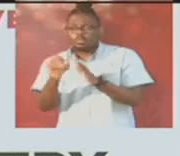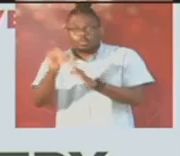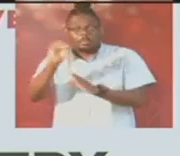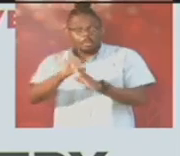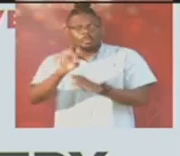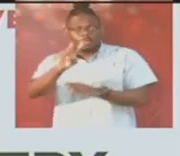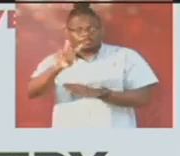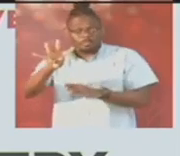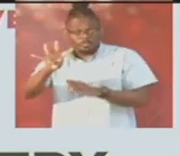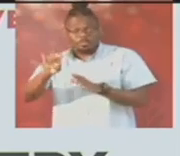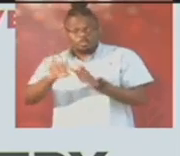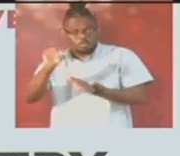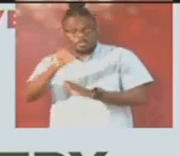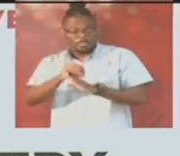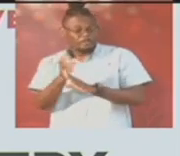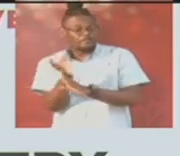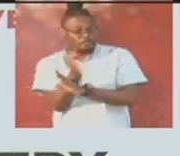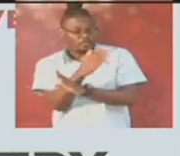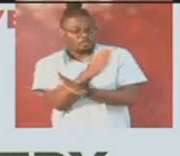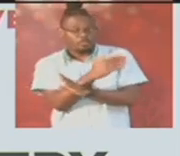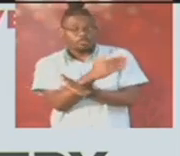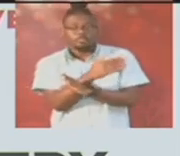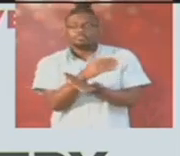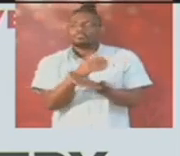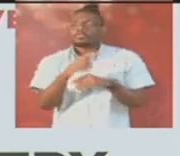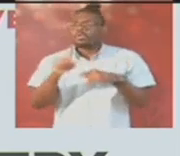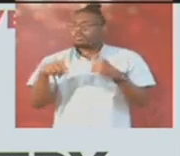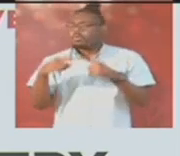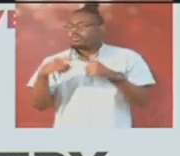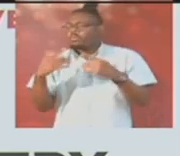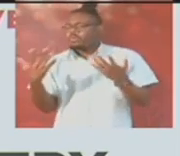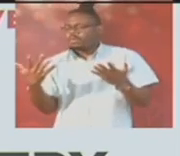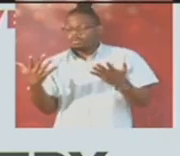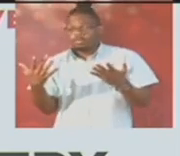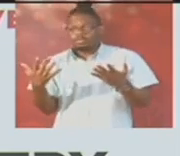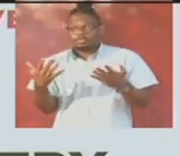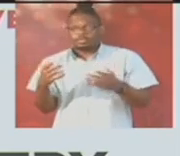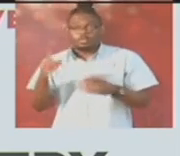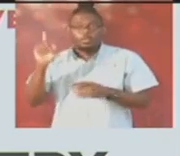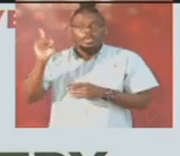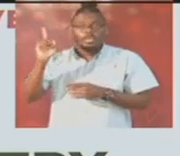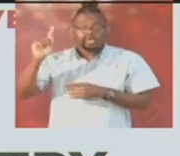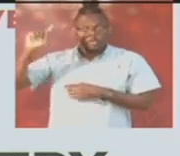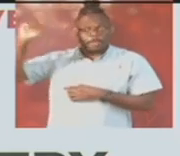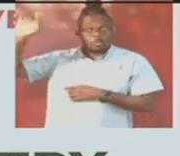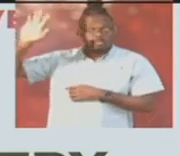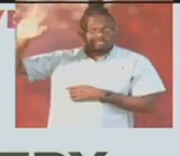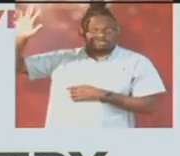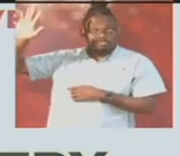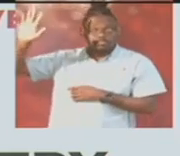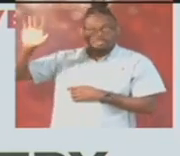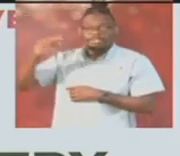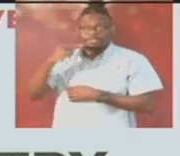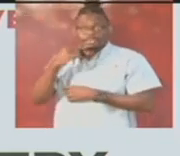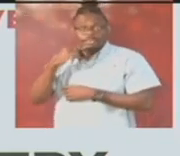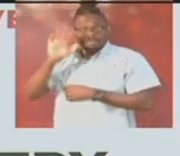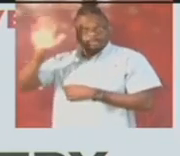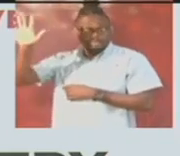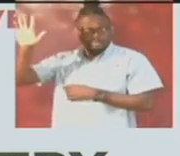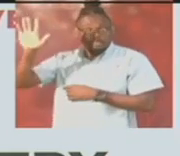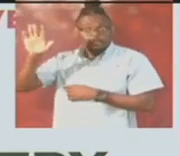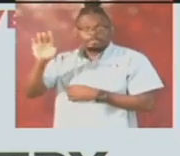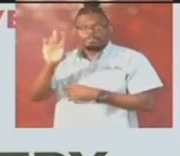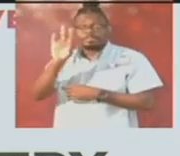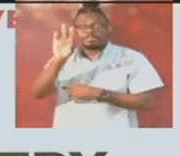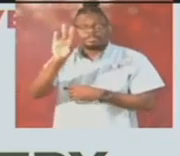October, it was at one of the press conferences held in Tobago. At that time, there were 7 countries